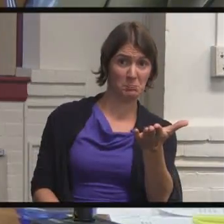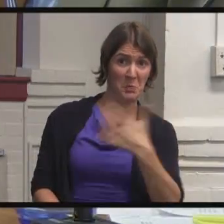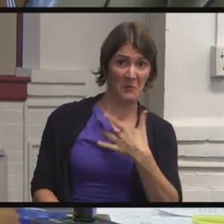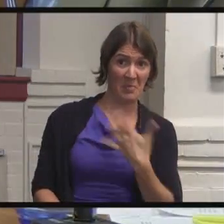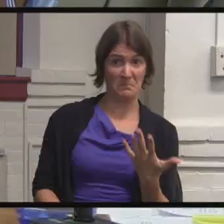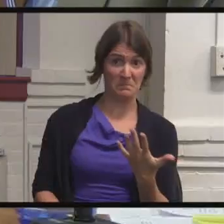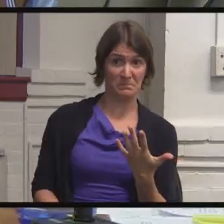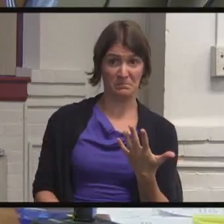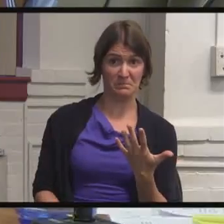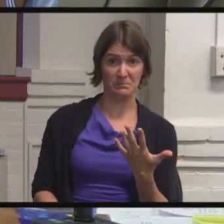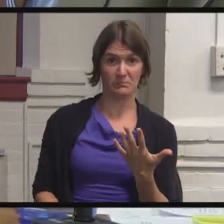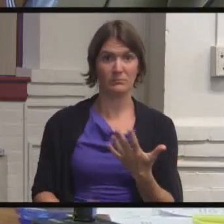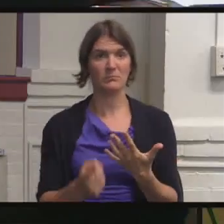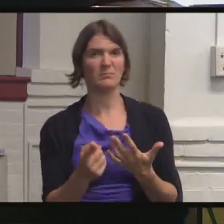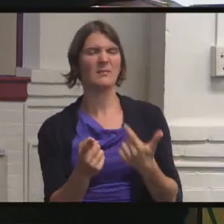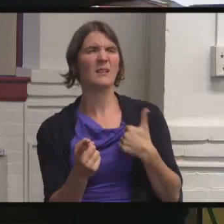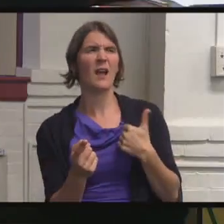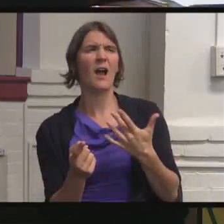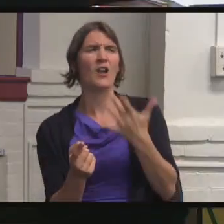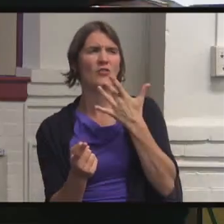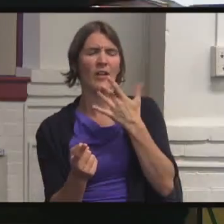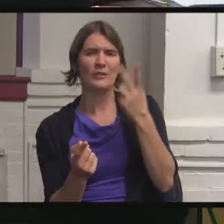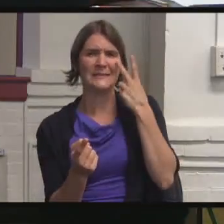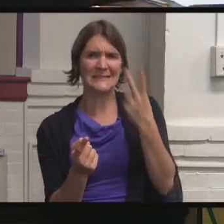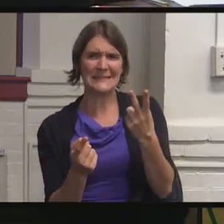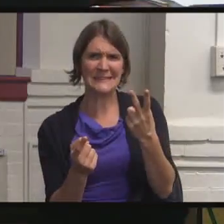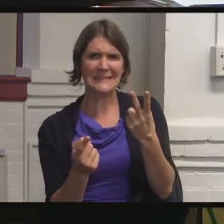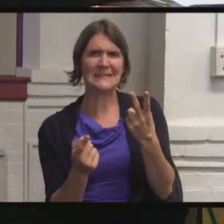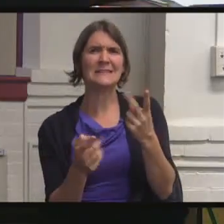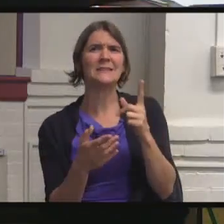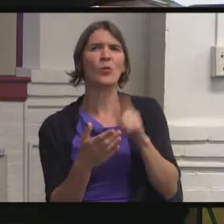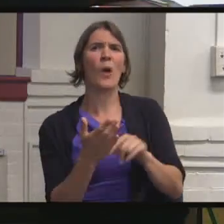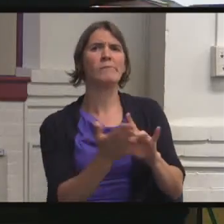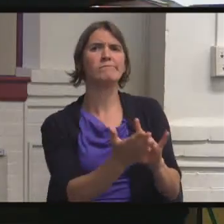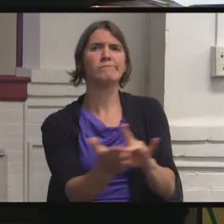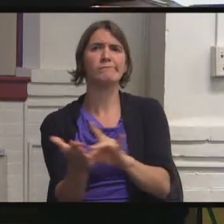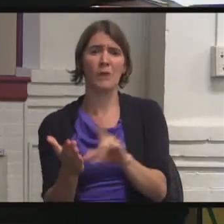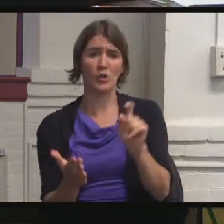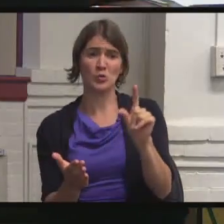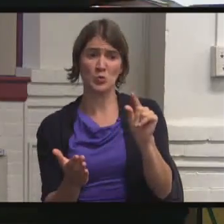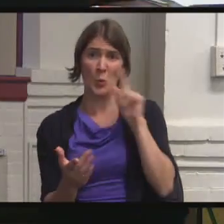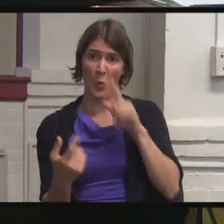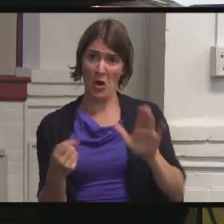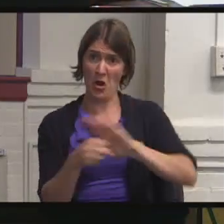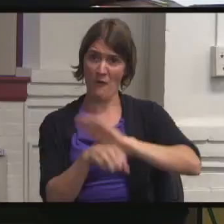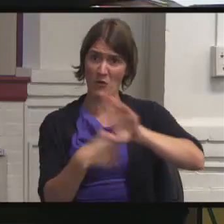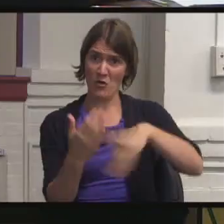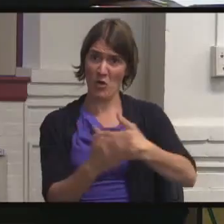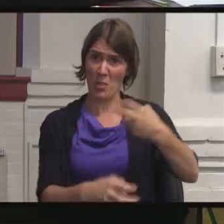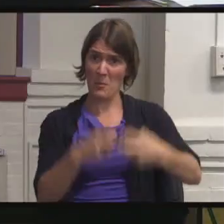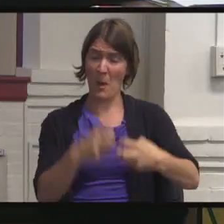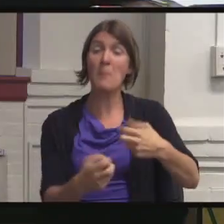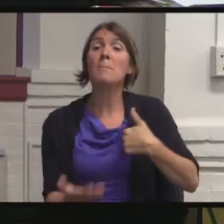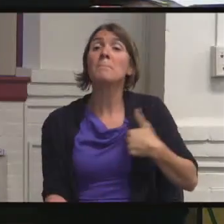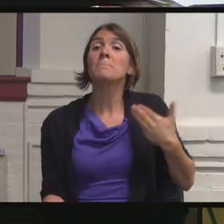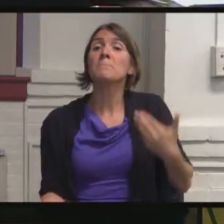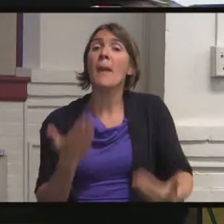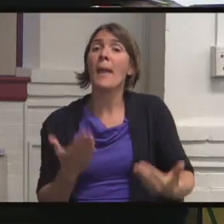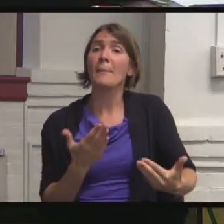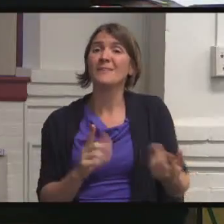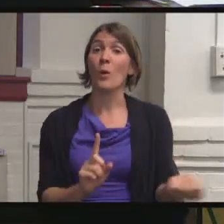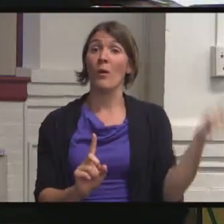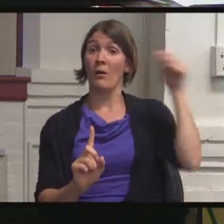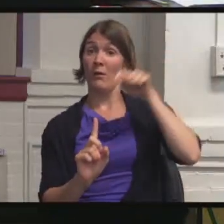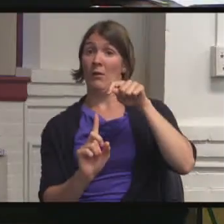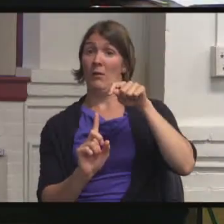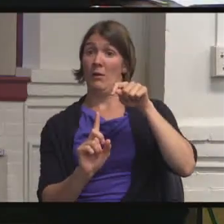yet? I think I'd like to see some simulations at 120, but I think that 120 would still address a large number of our concerns. So, for instance, to go back to